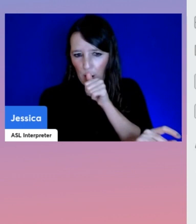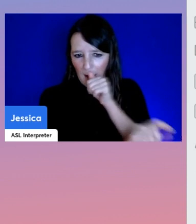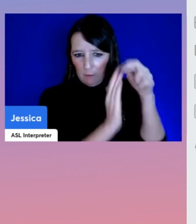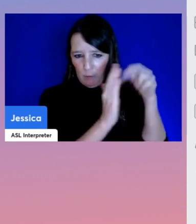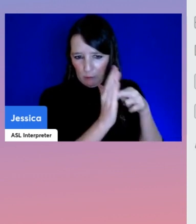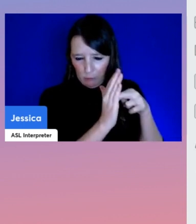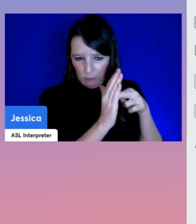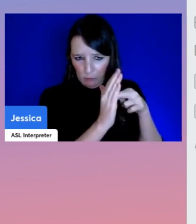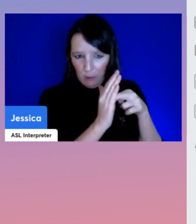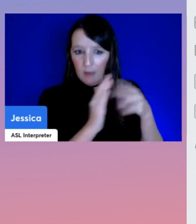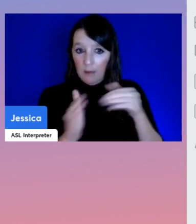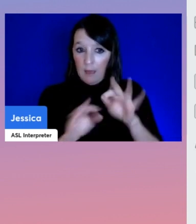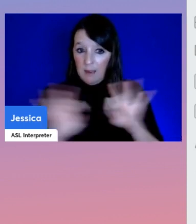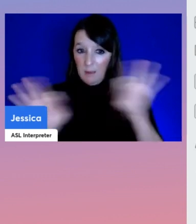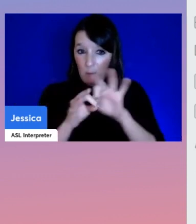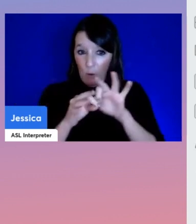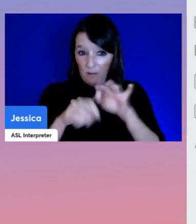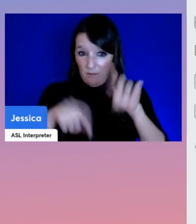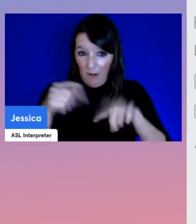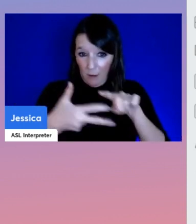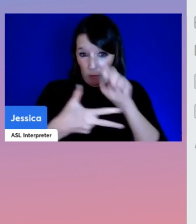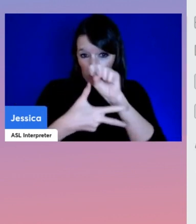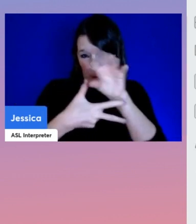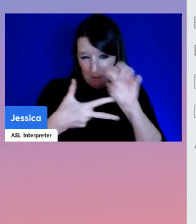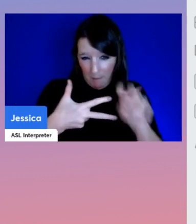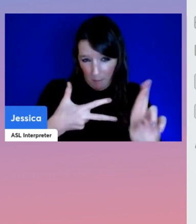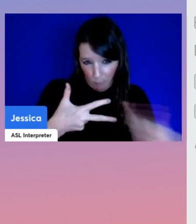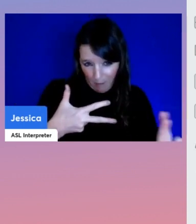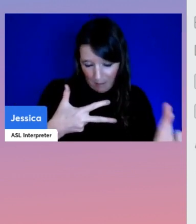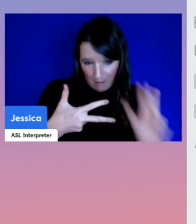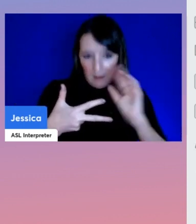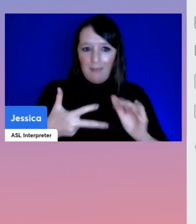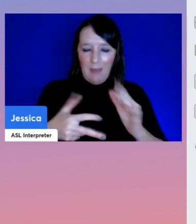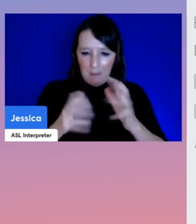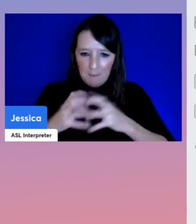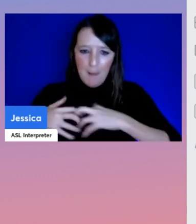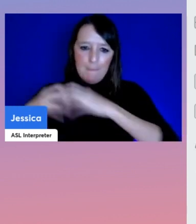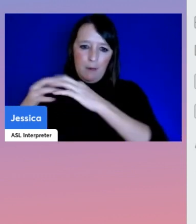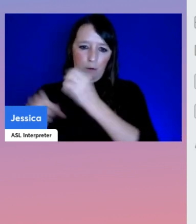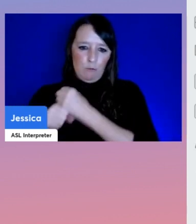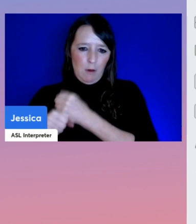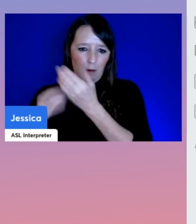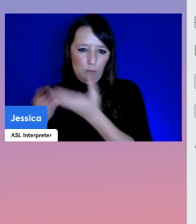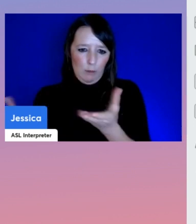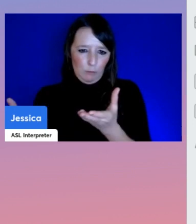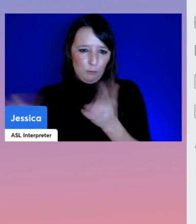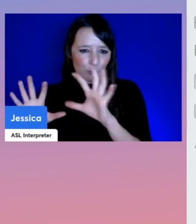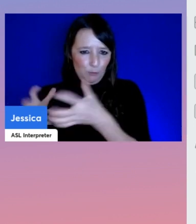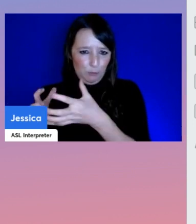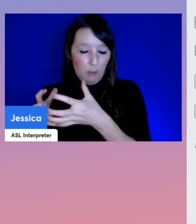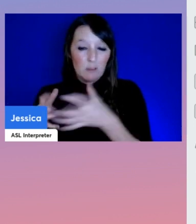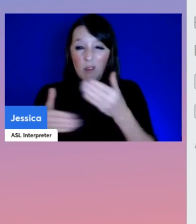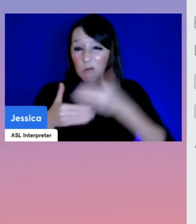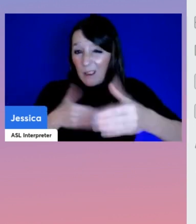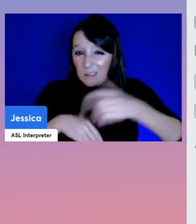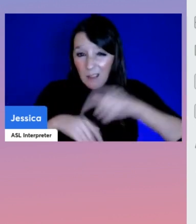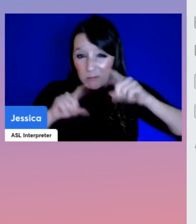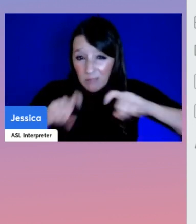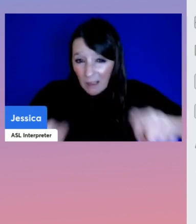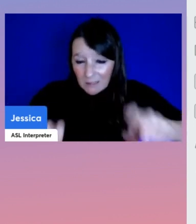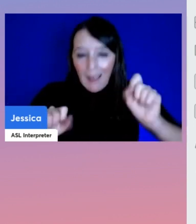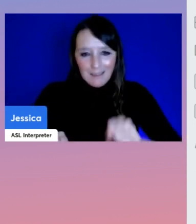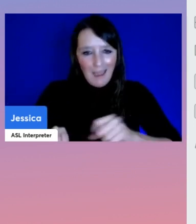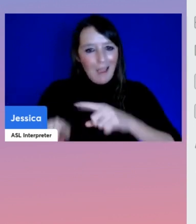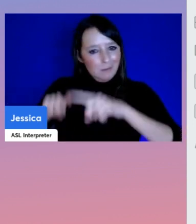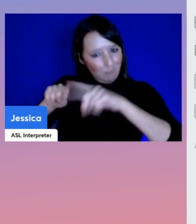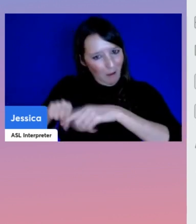variables, and then I create the resource group. And then in the following tests, I can just reference the resource group like this.